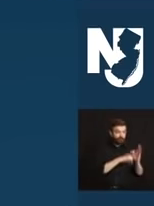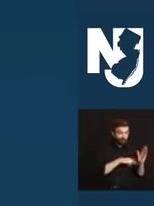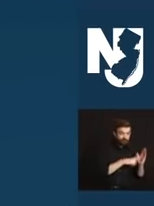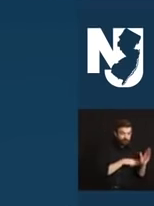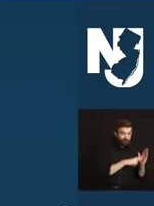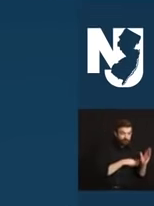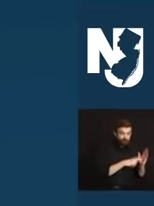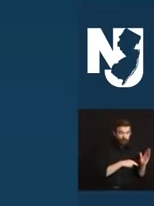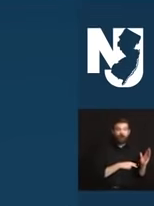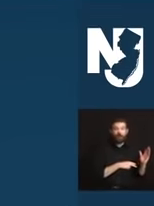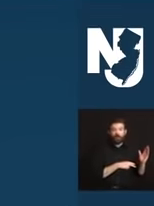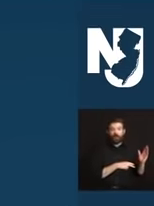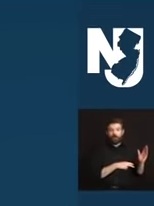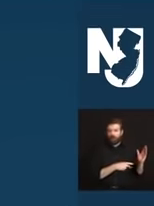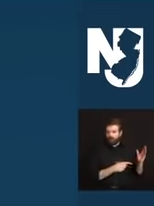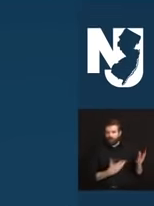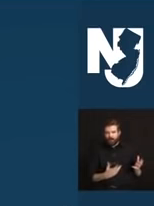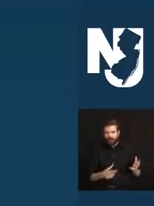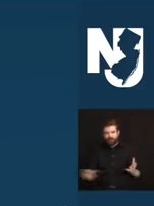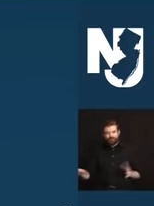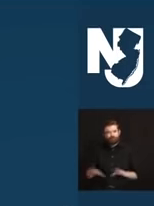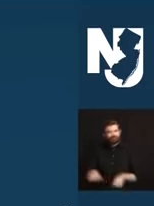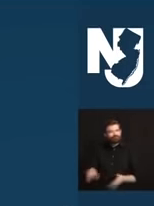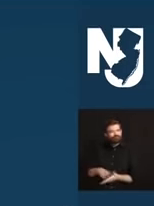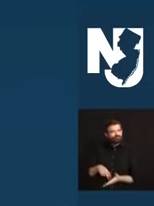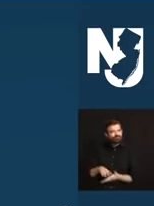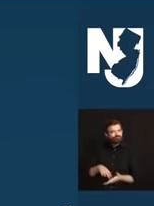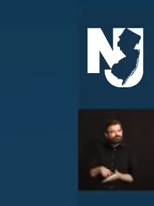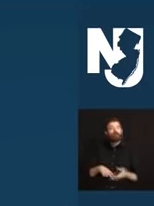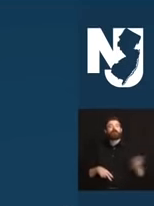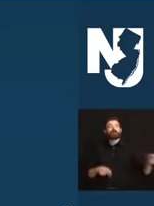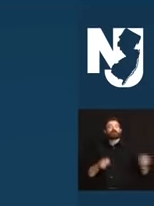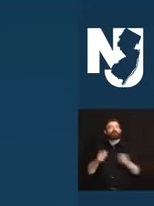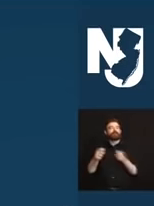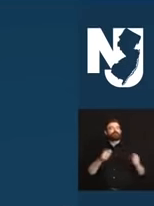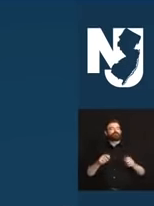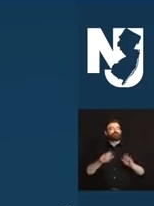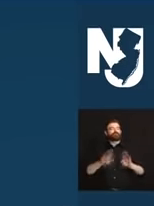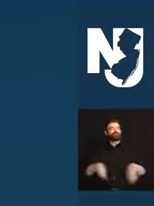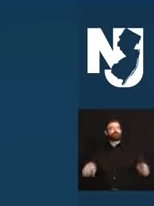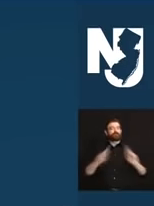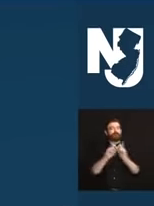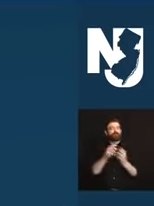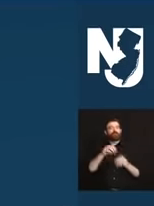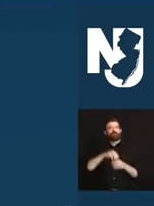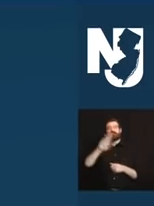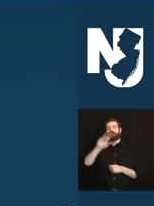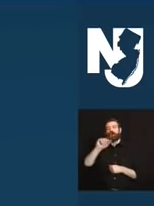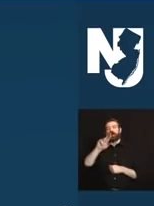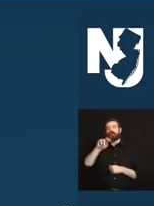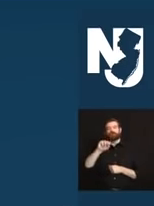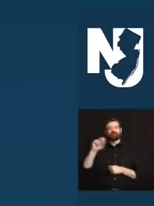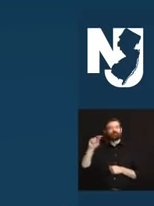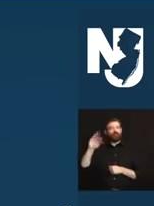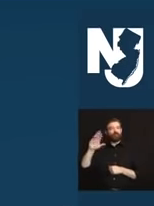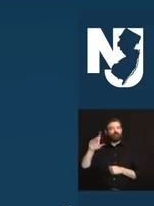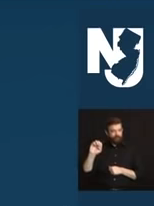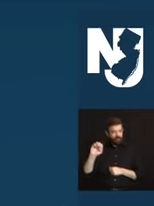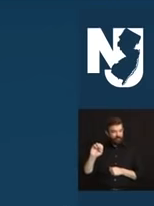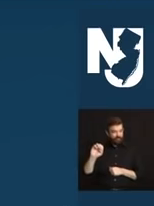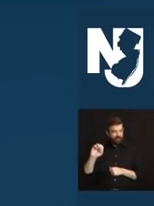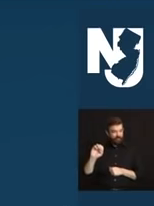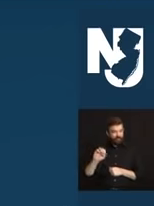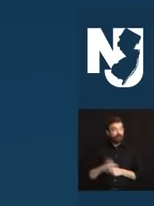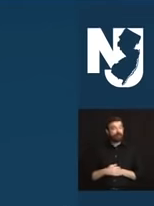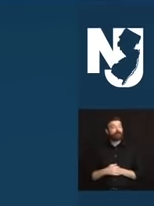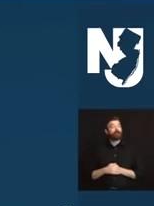children's department at Barnes & Noble, and she never missed the opportunity to be part of a children's gardening workshop at the Bloomfield Home